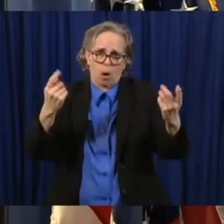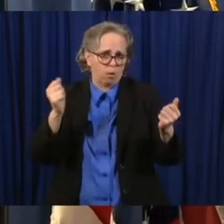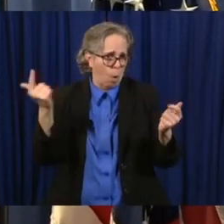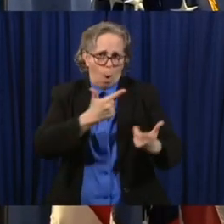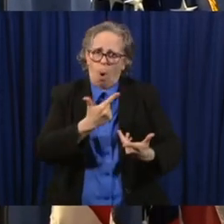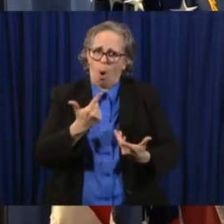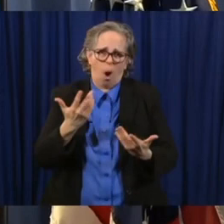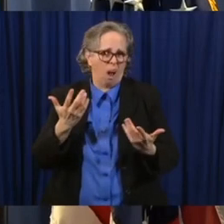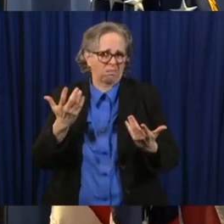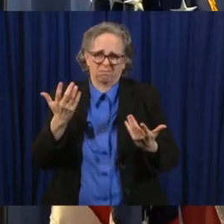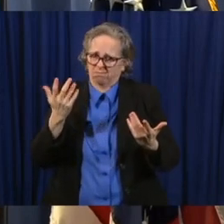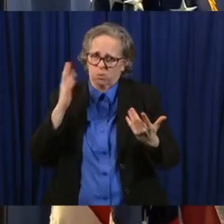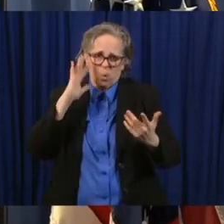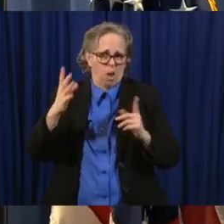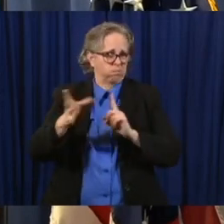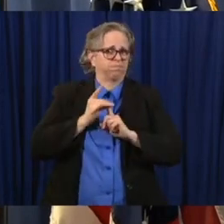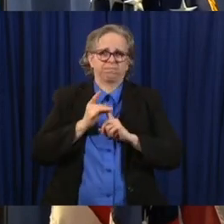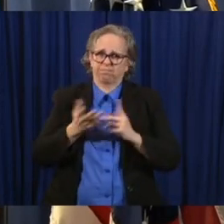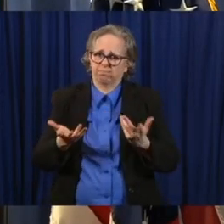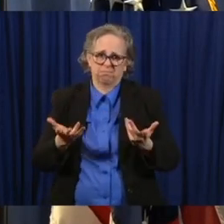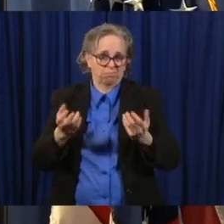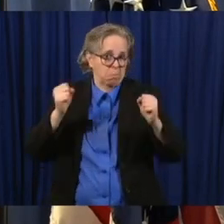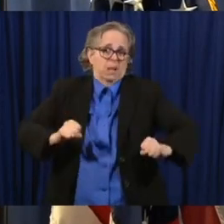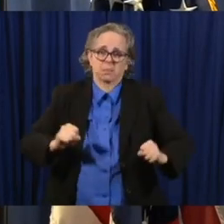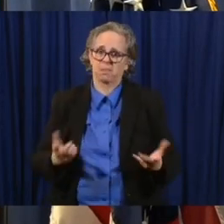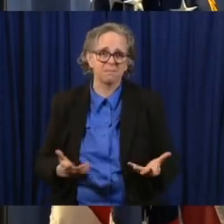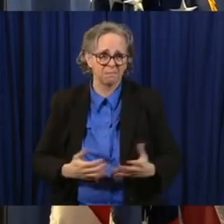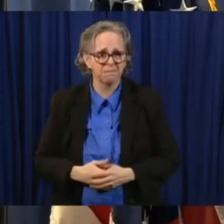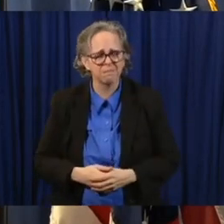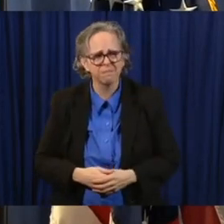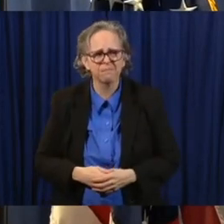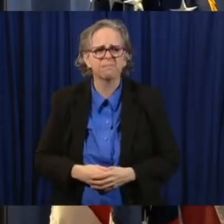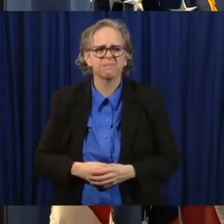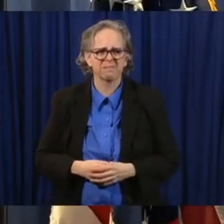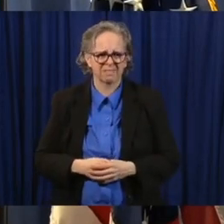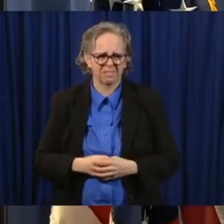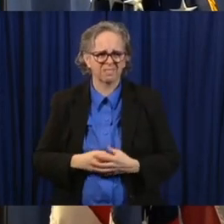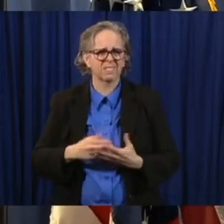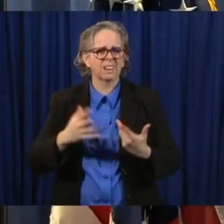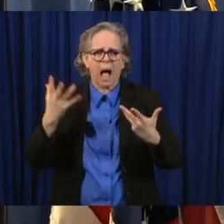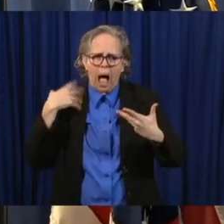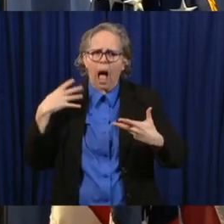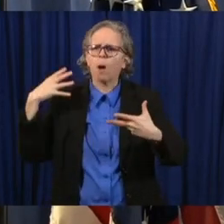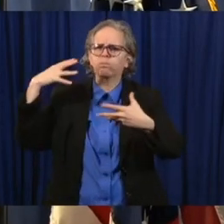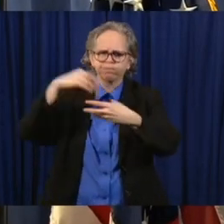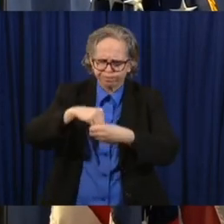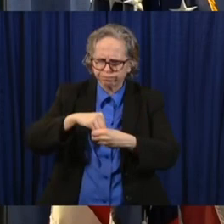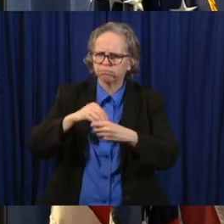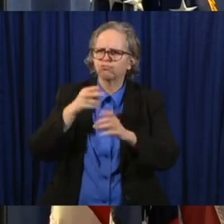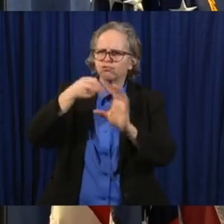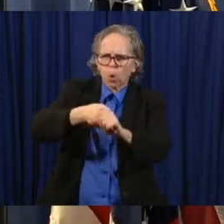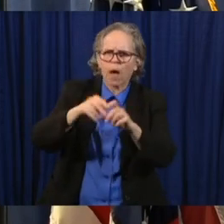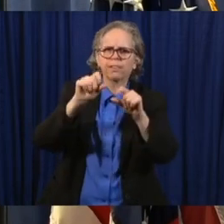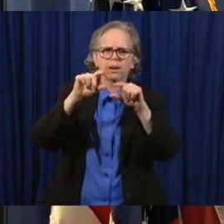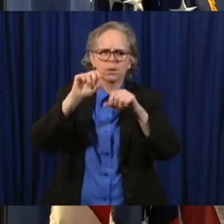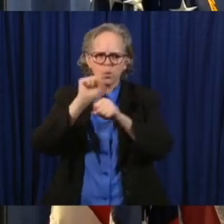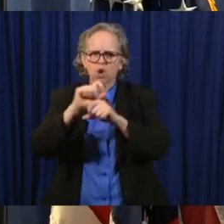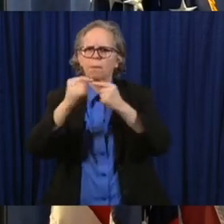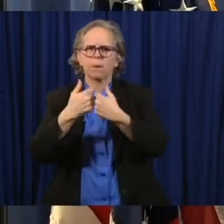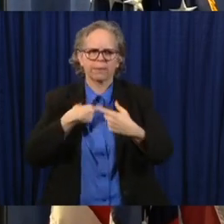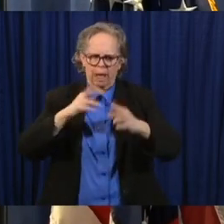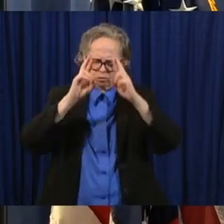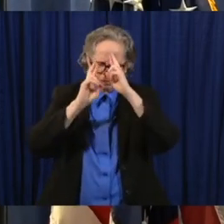and the best influencers at the table. So I will join my colleague, Director Alicia Nelson of Recovery Ohio,